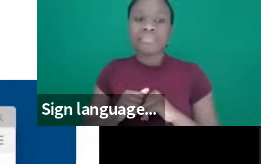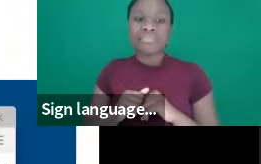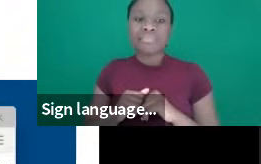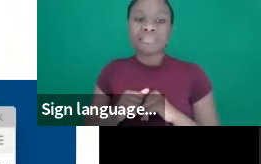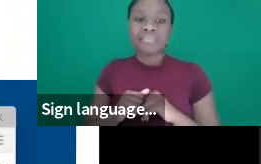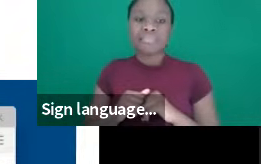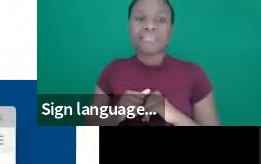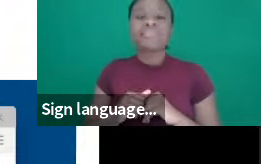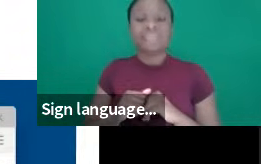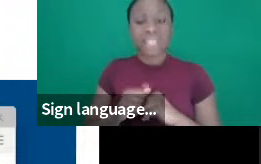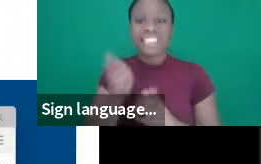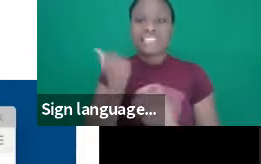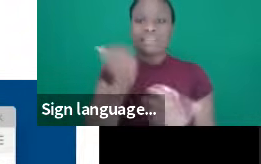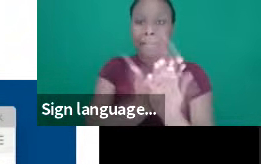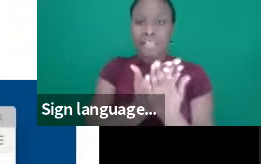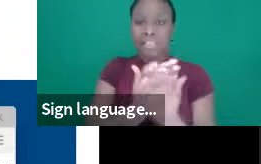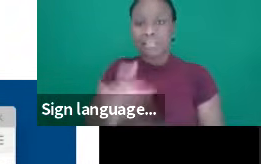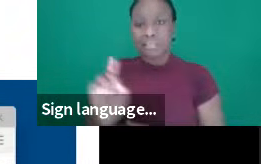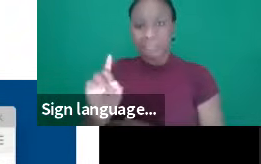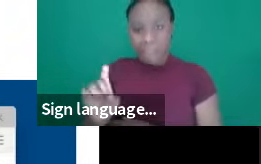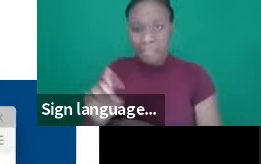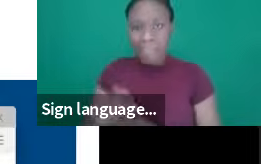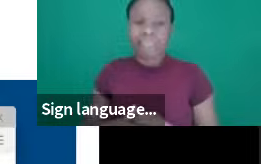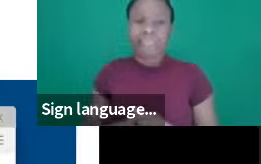on Submit.